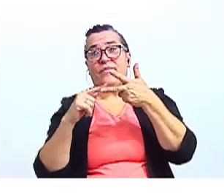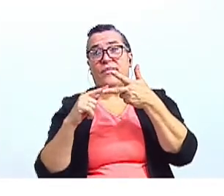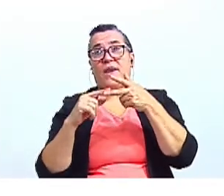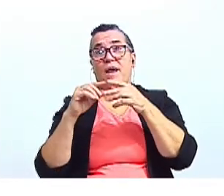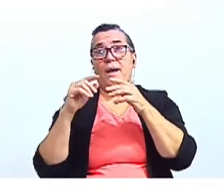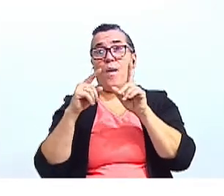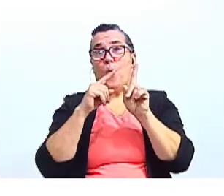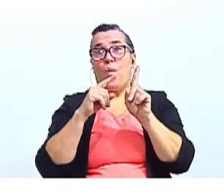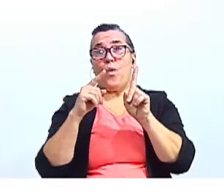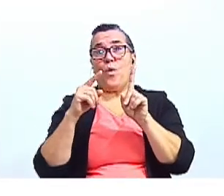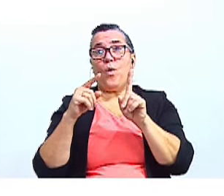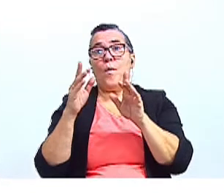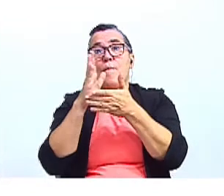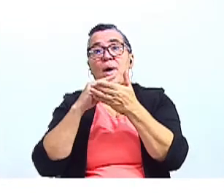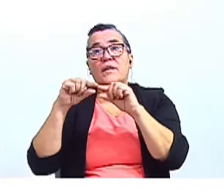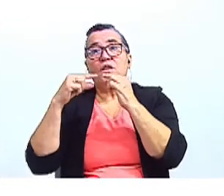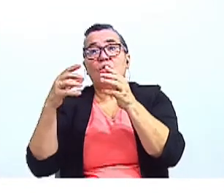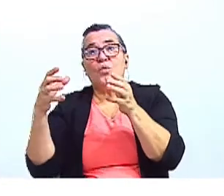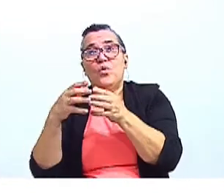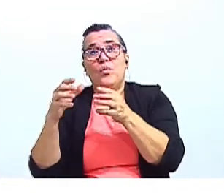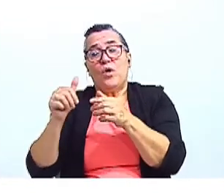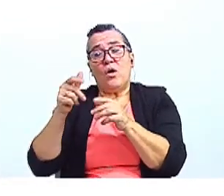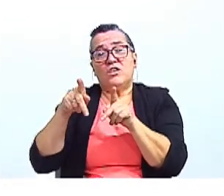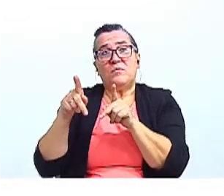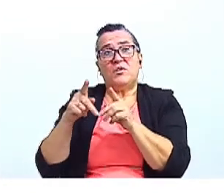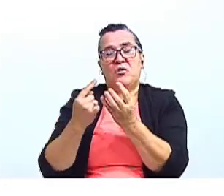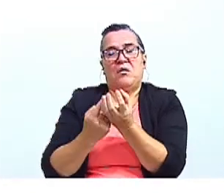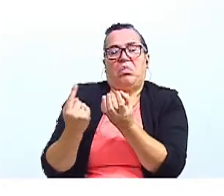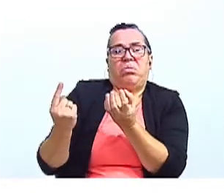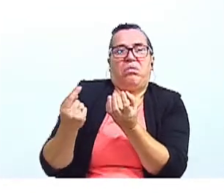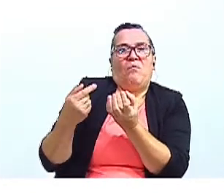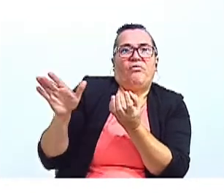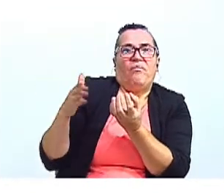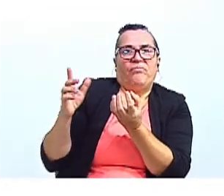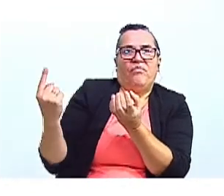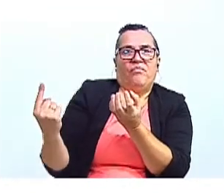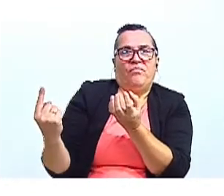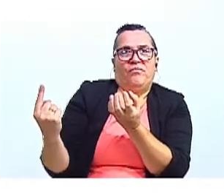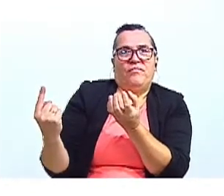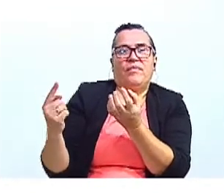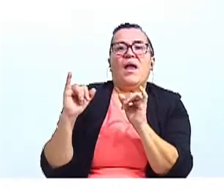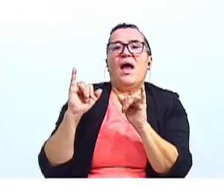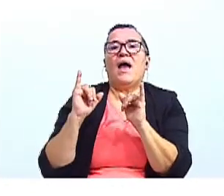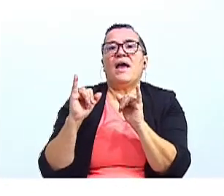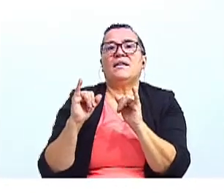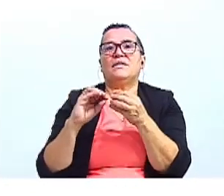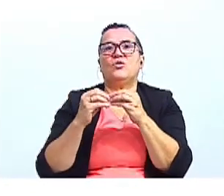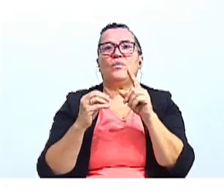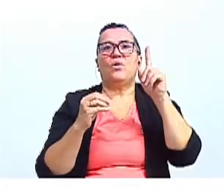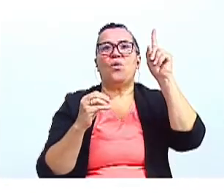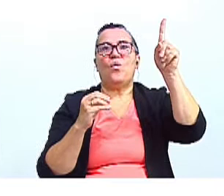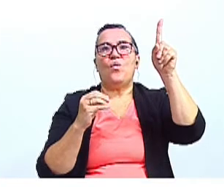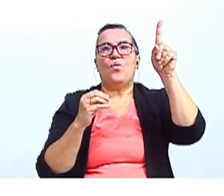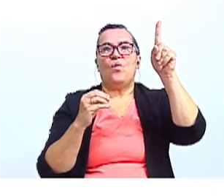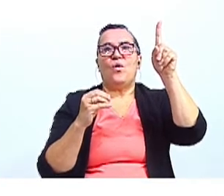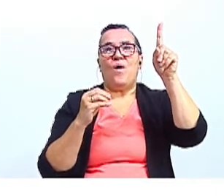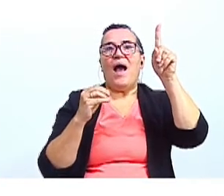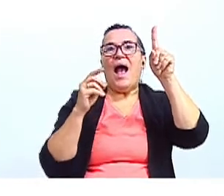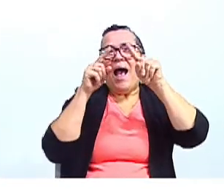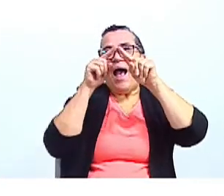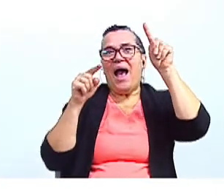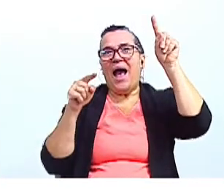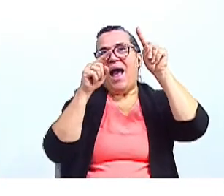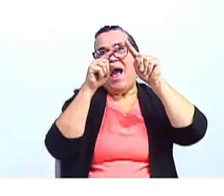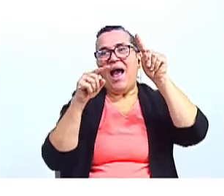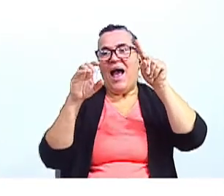that leave other kids out on purpose. And this is regarding to word number 1. So look, this is